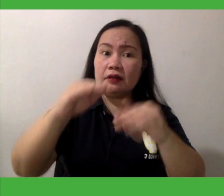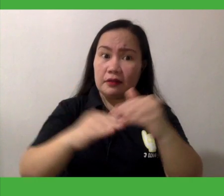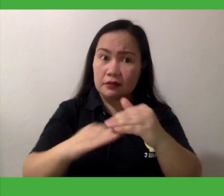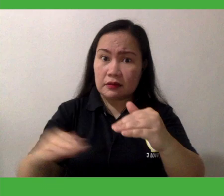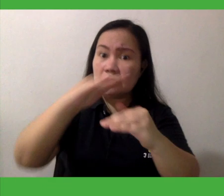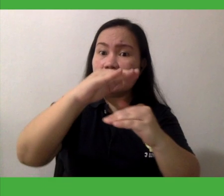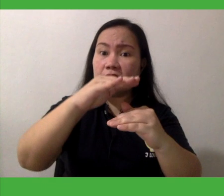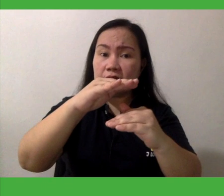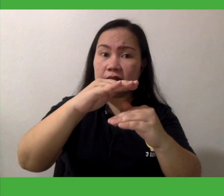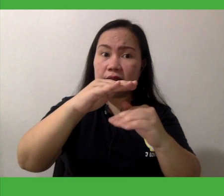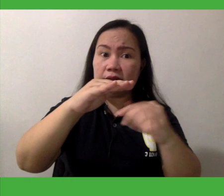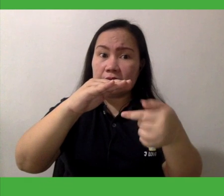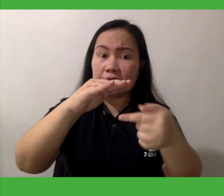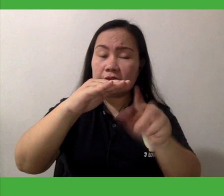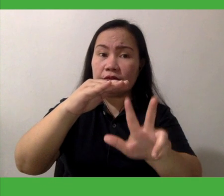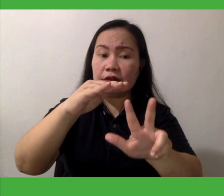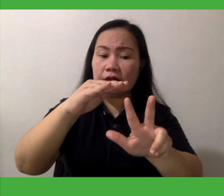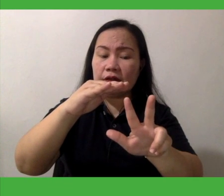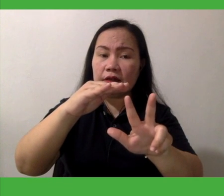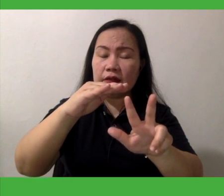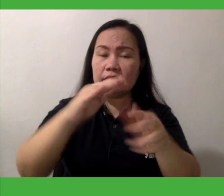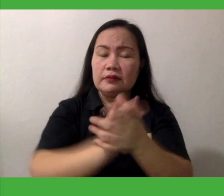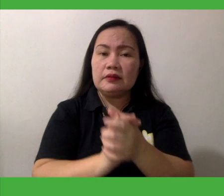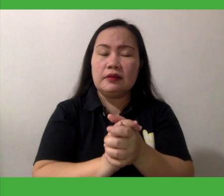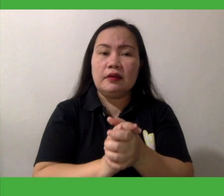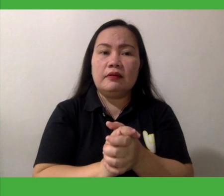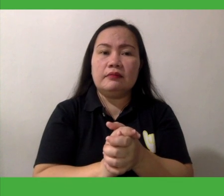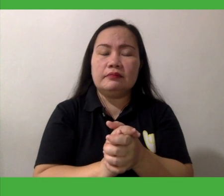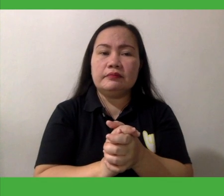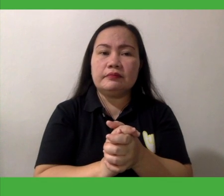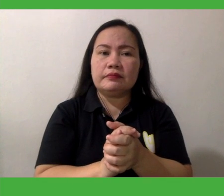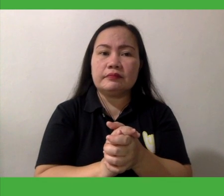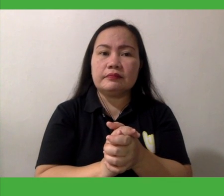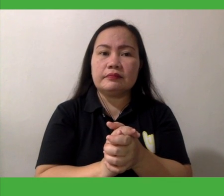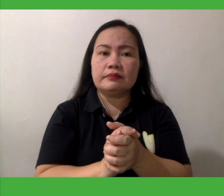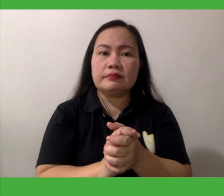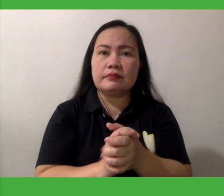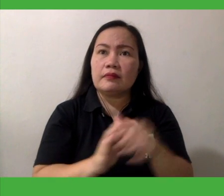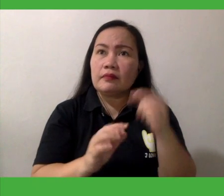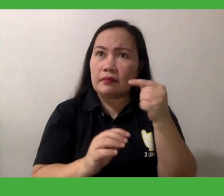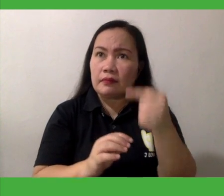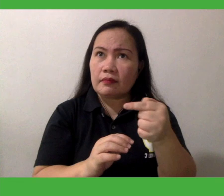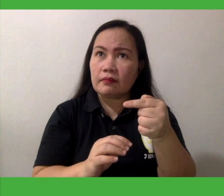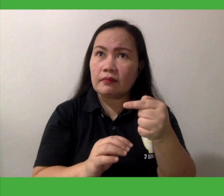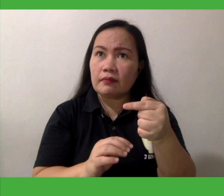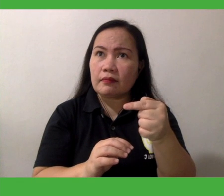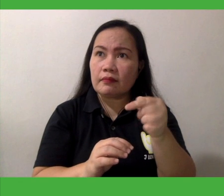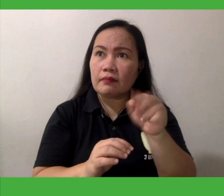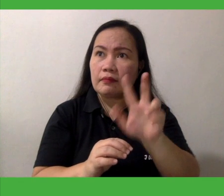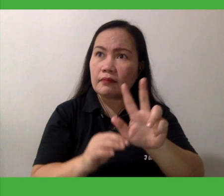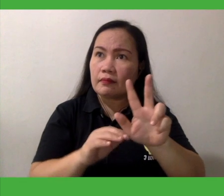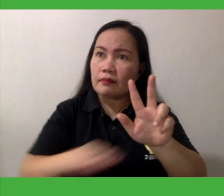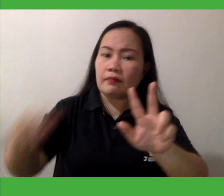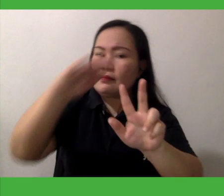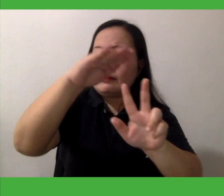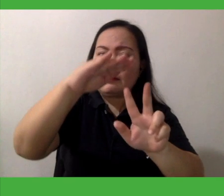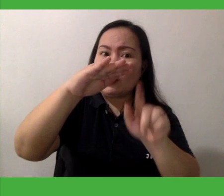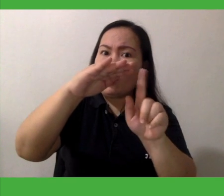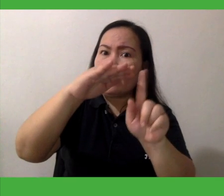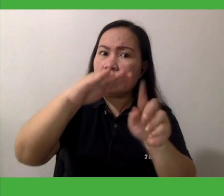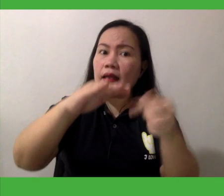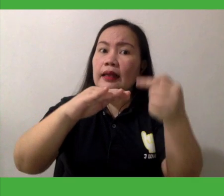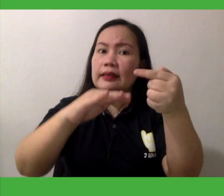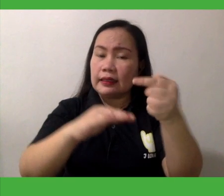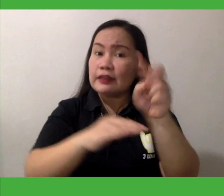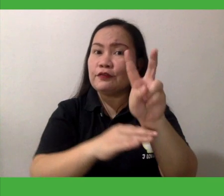So, ano-ano raw yung mga integer, negative integer specifically, na mas mataas sa